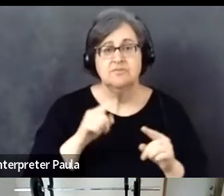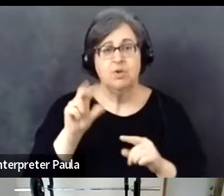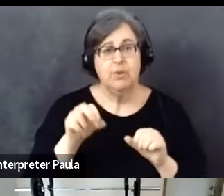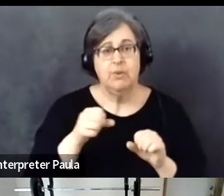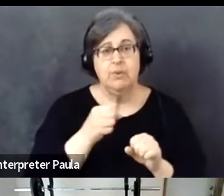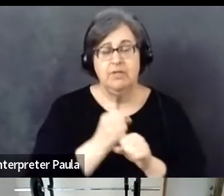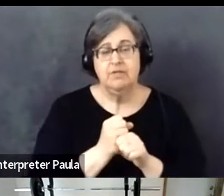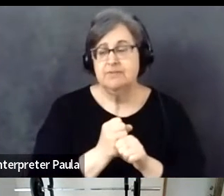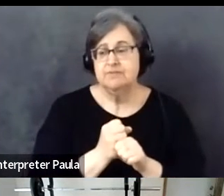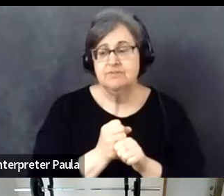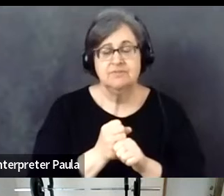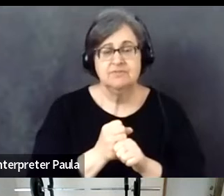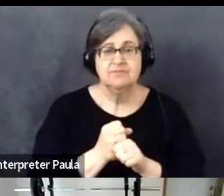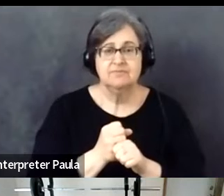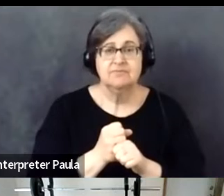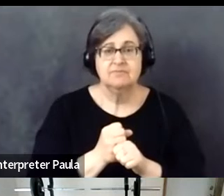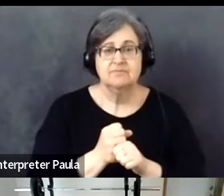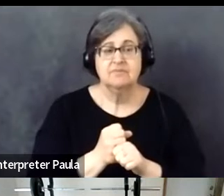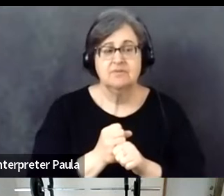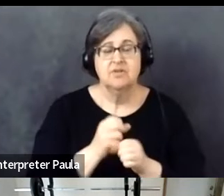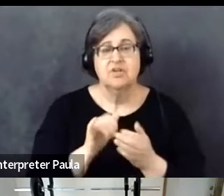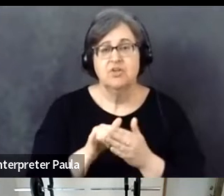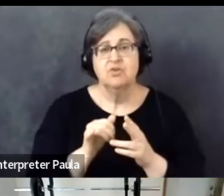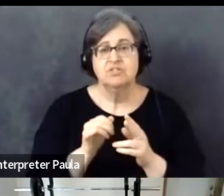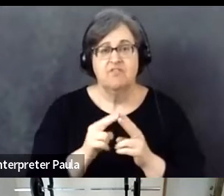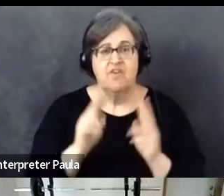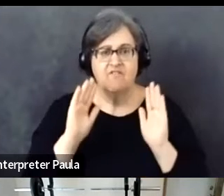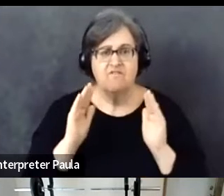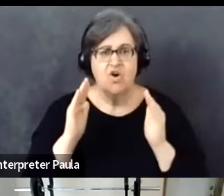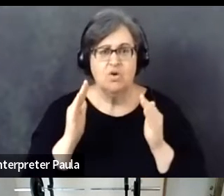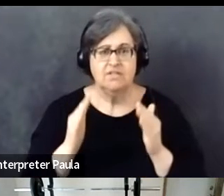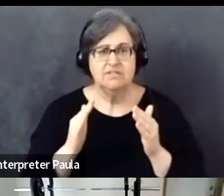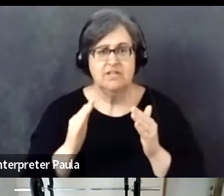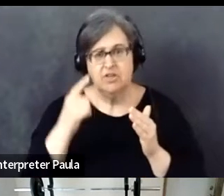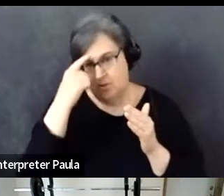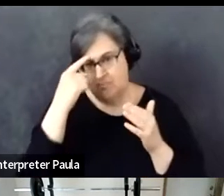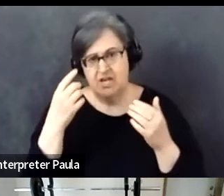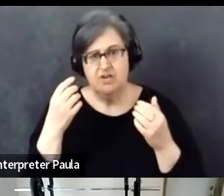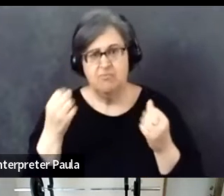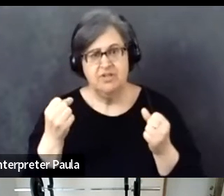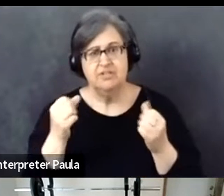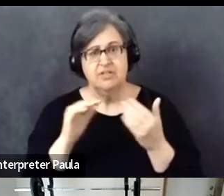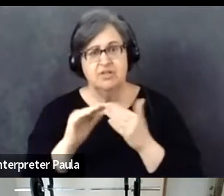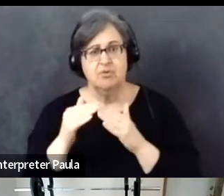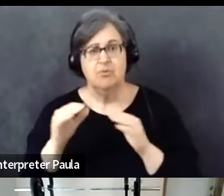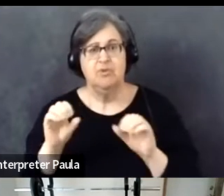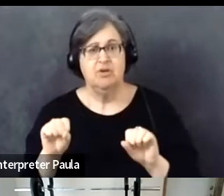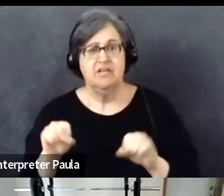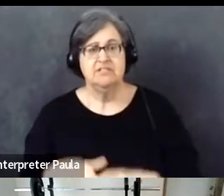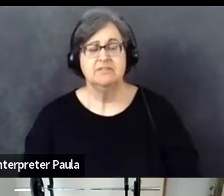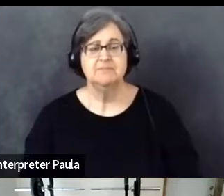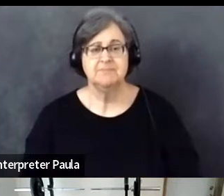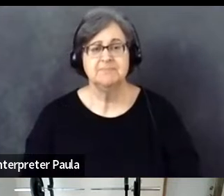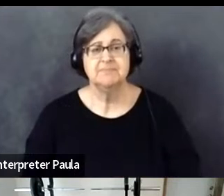have never, I mean, this was a very focused on mental health and community capacity